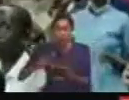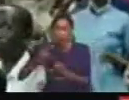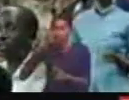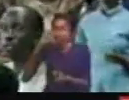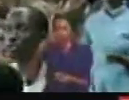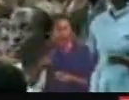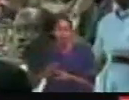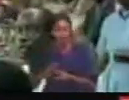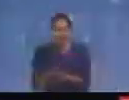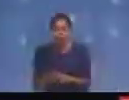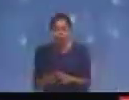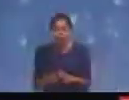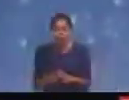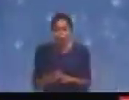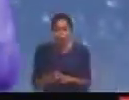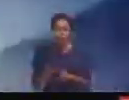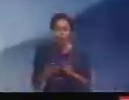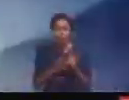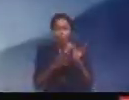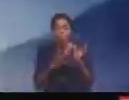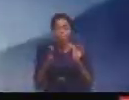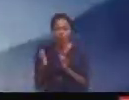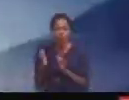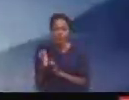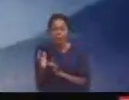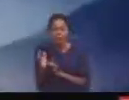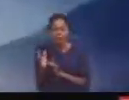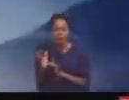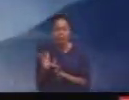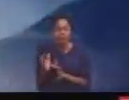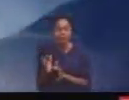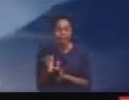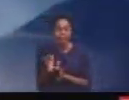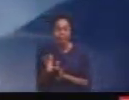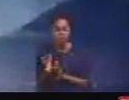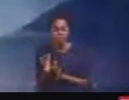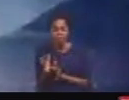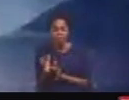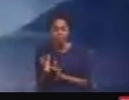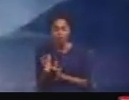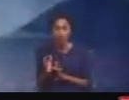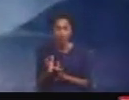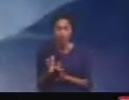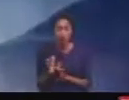holy name, Jesus.